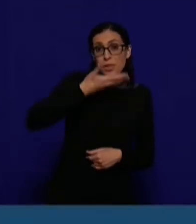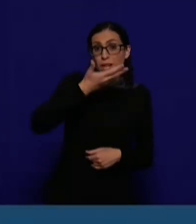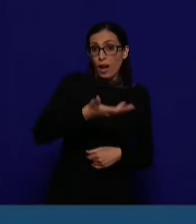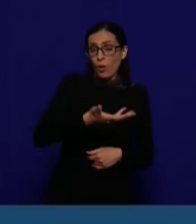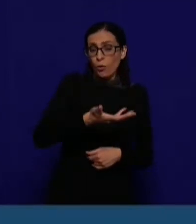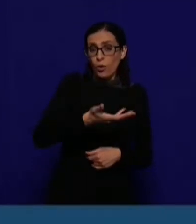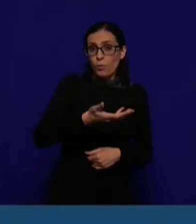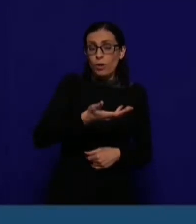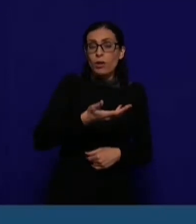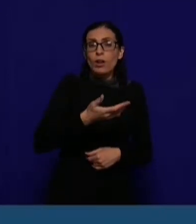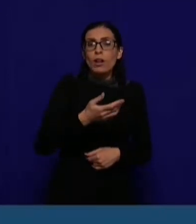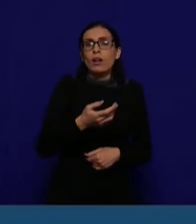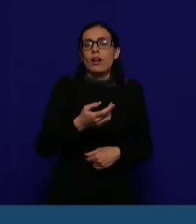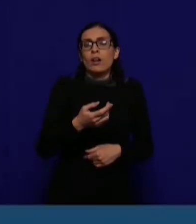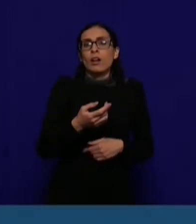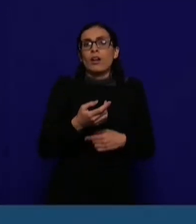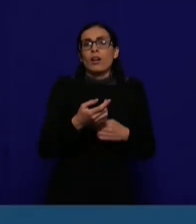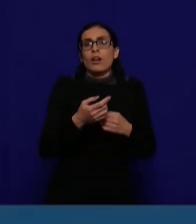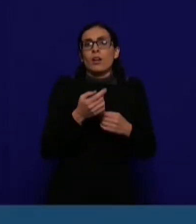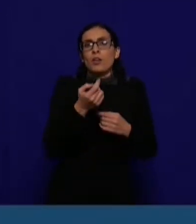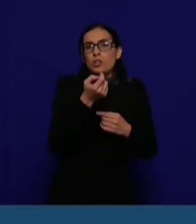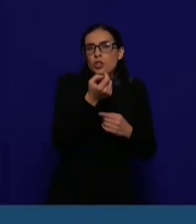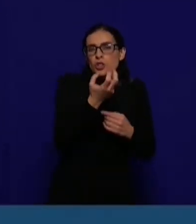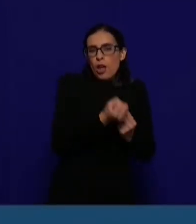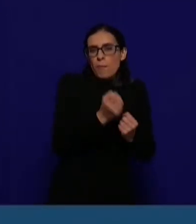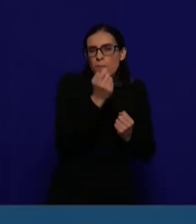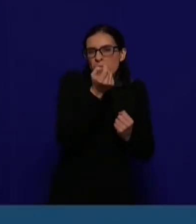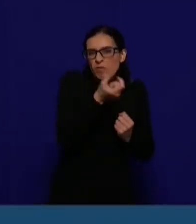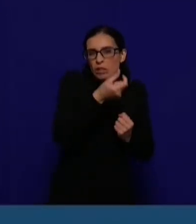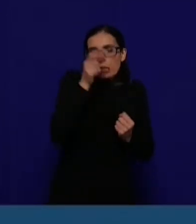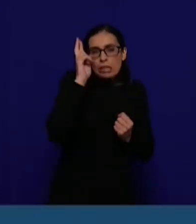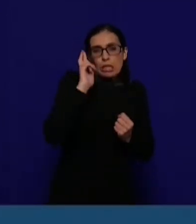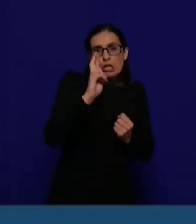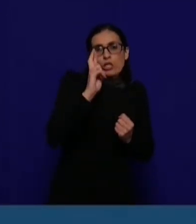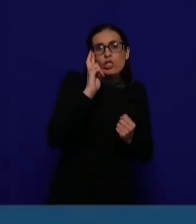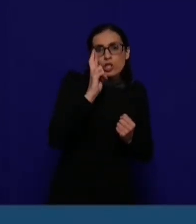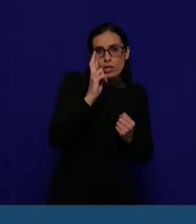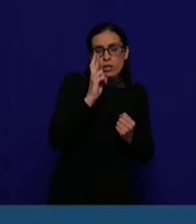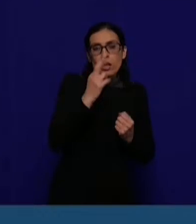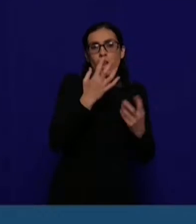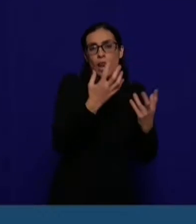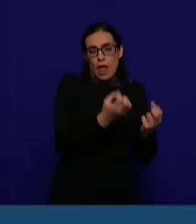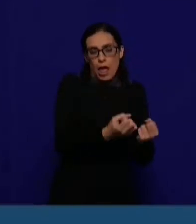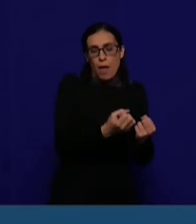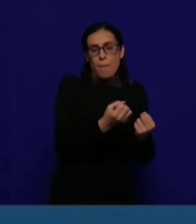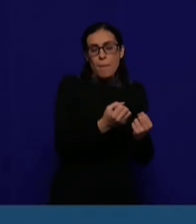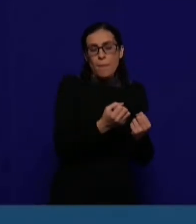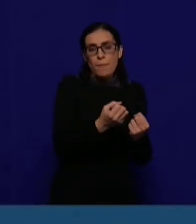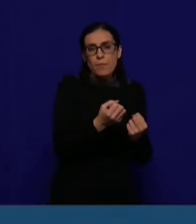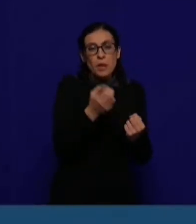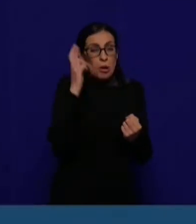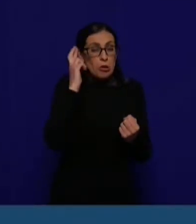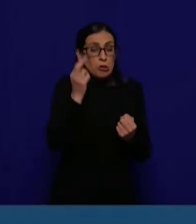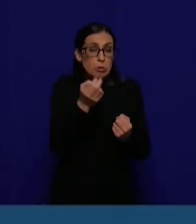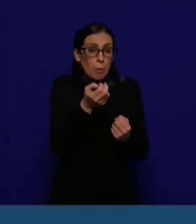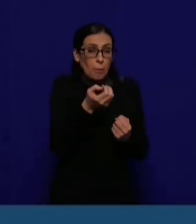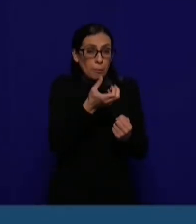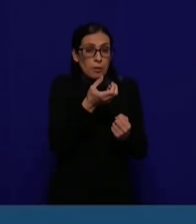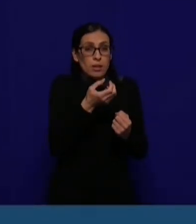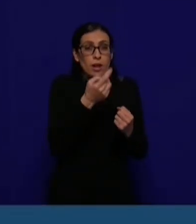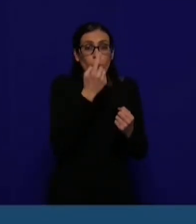x'inhuma l-ftit riskju li jista' jkun hemm f'persuna dak li rajna riskju rari ta' 1 person